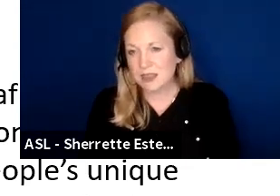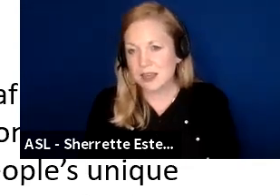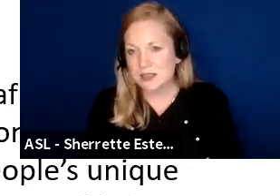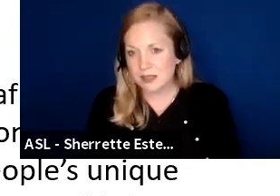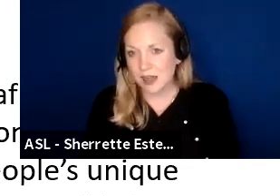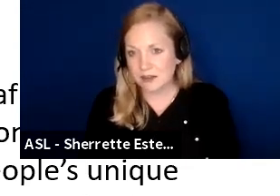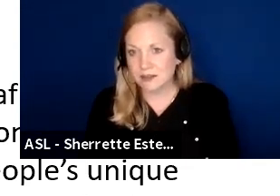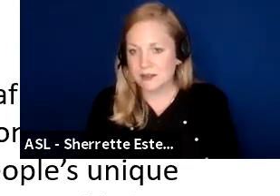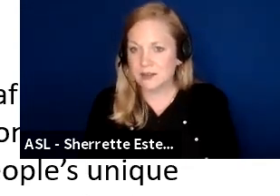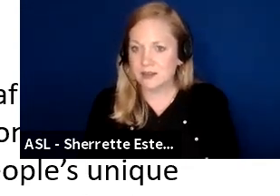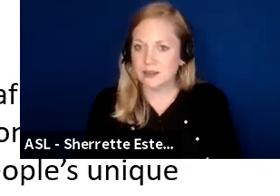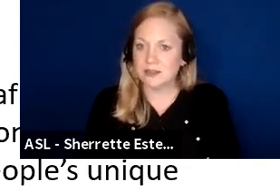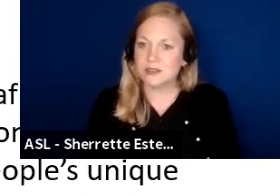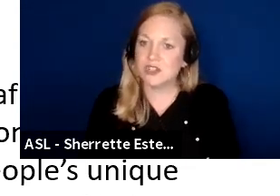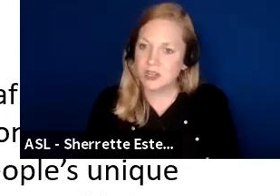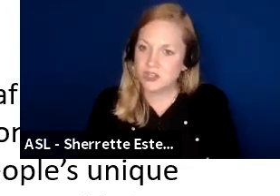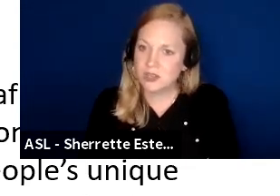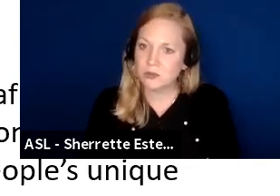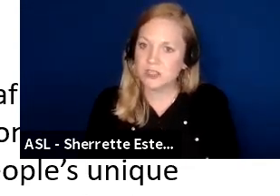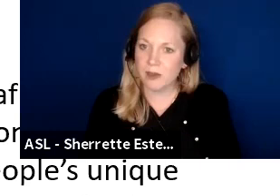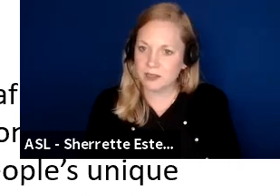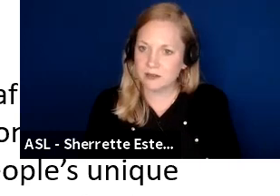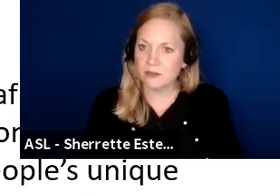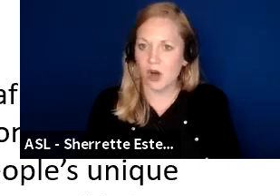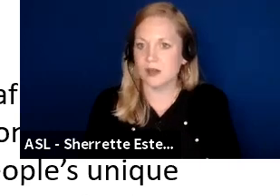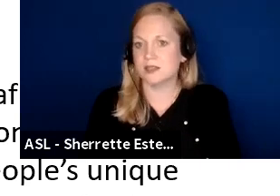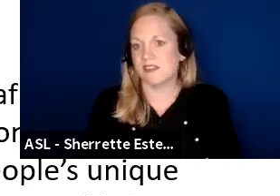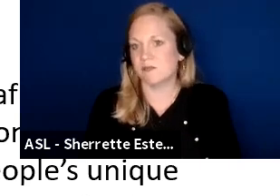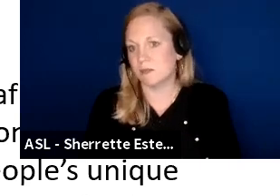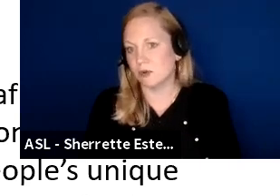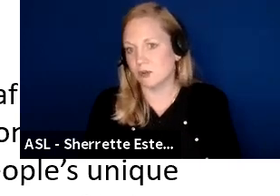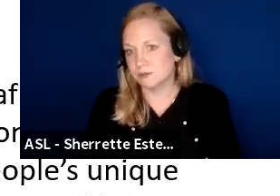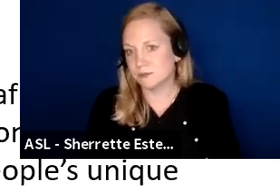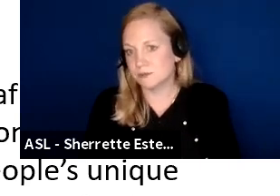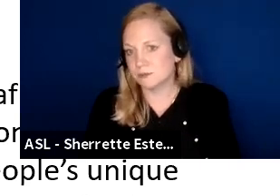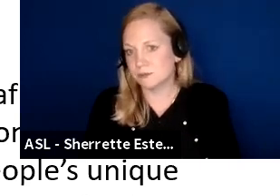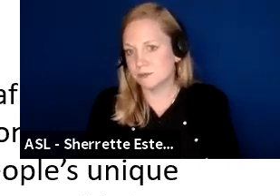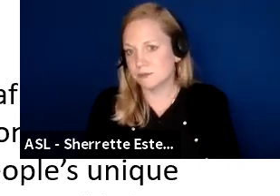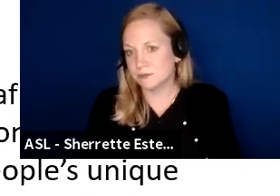I think the lesson in that is changing the perspective on deaf people.